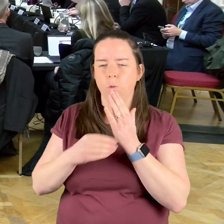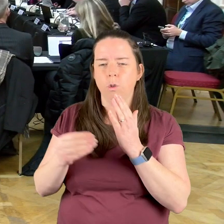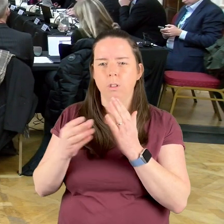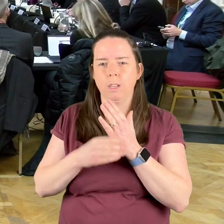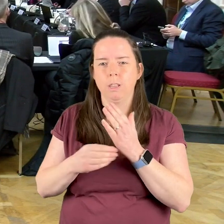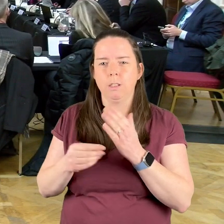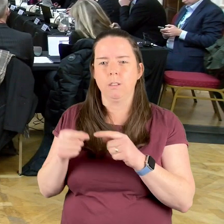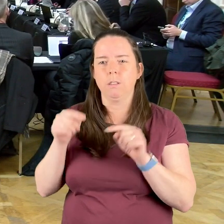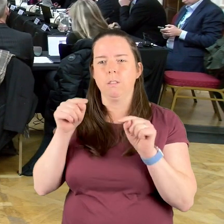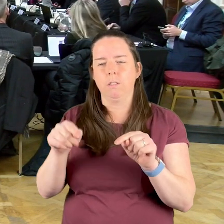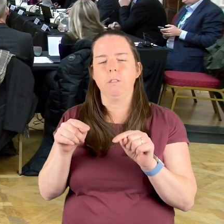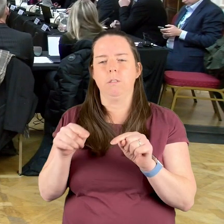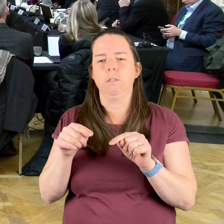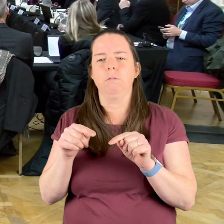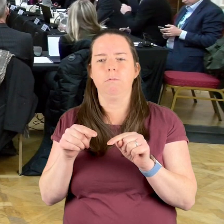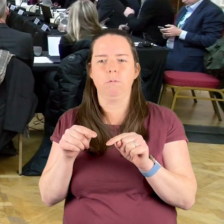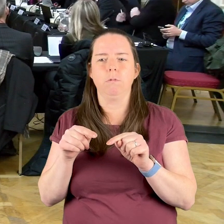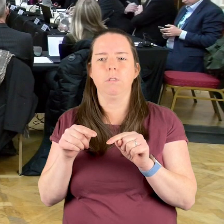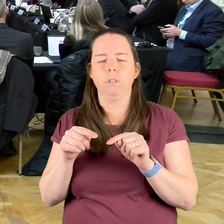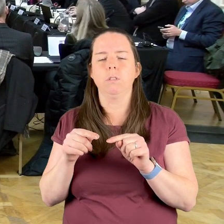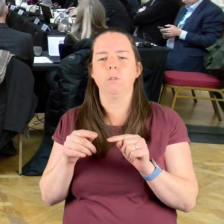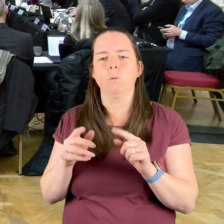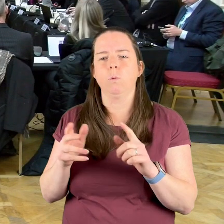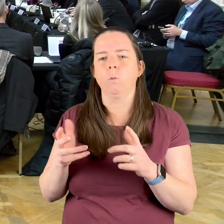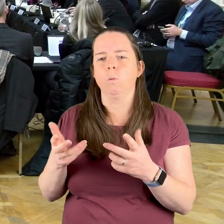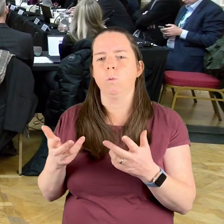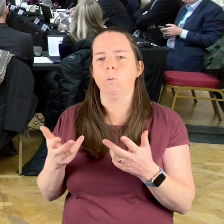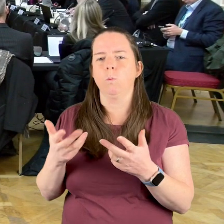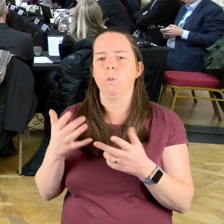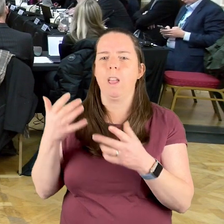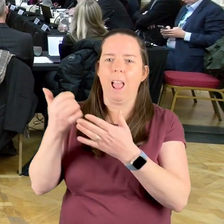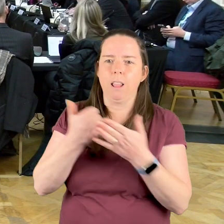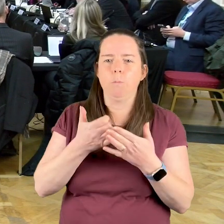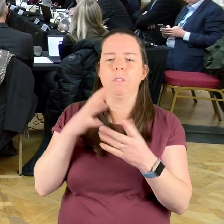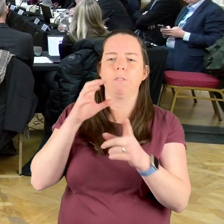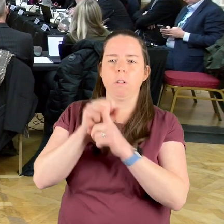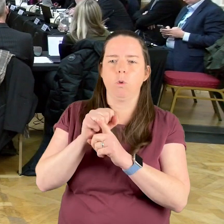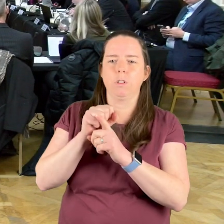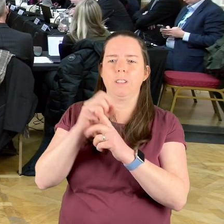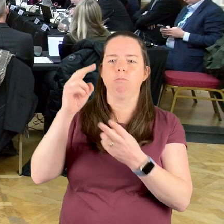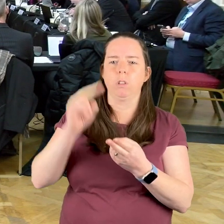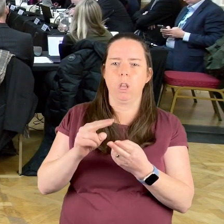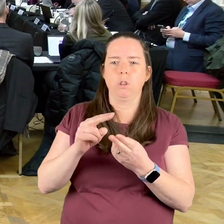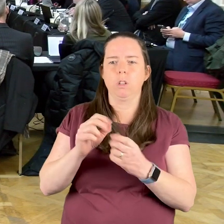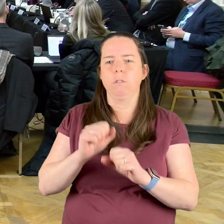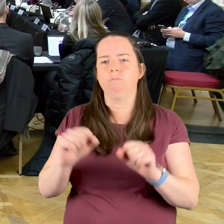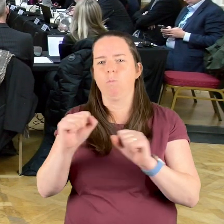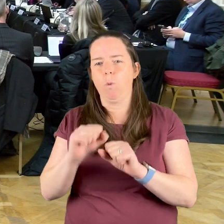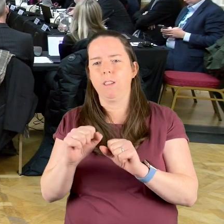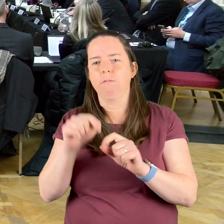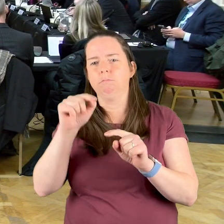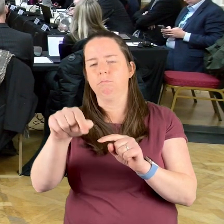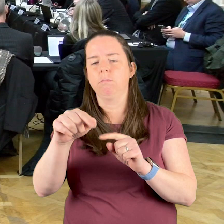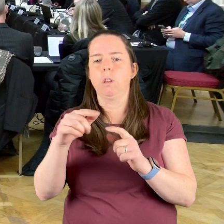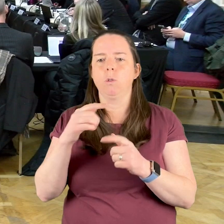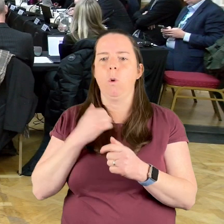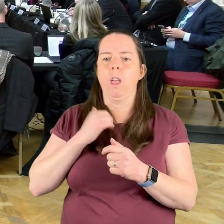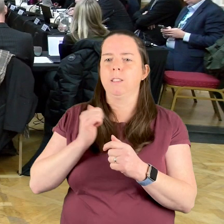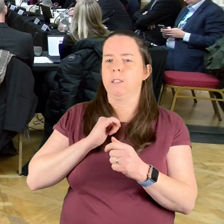offering potential additional resources to help with diagnostic reductions in weights for the year